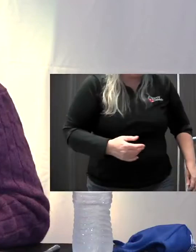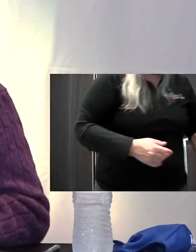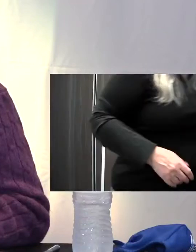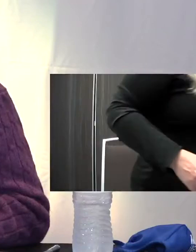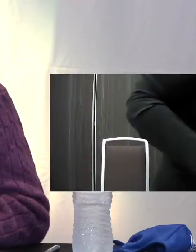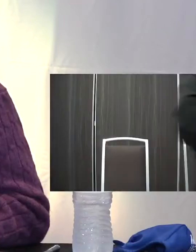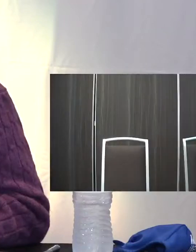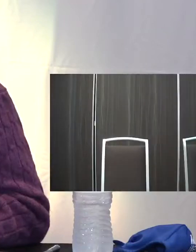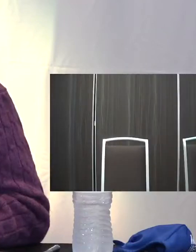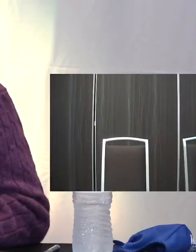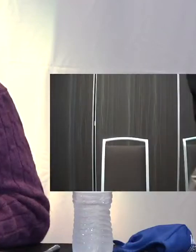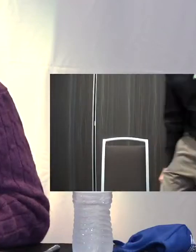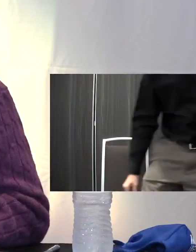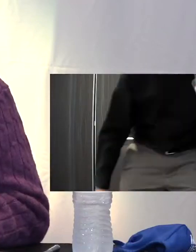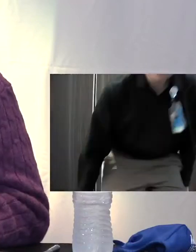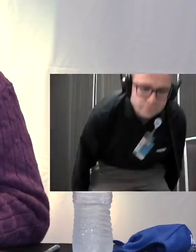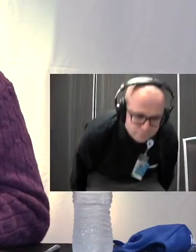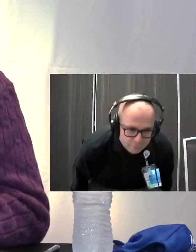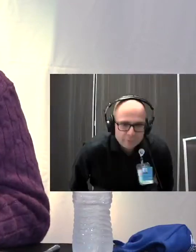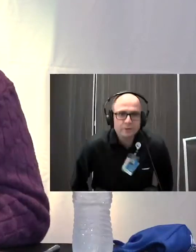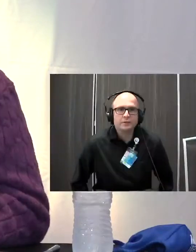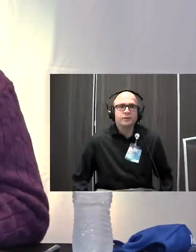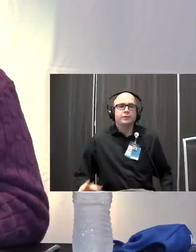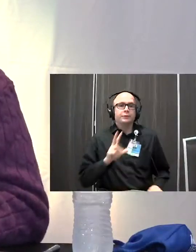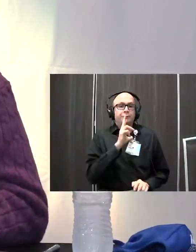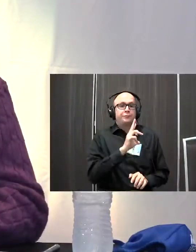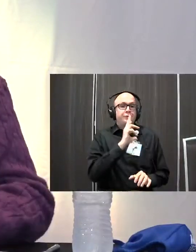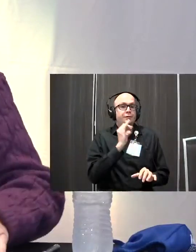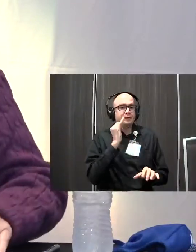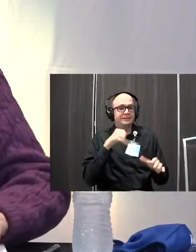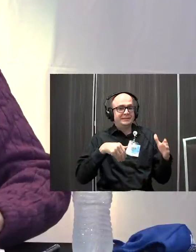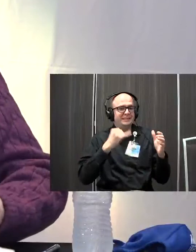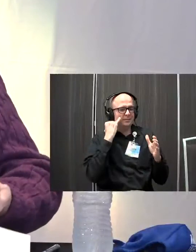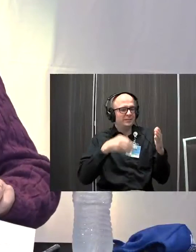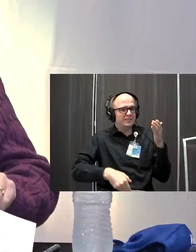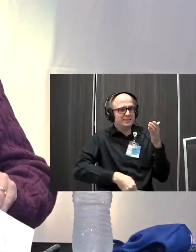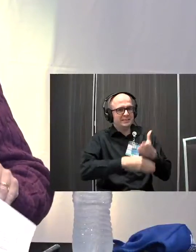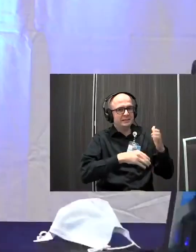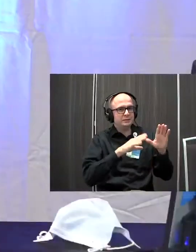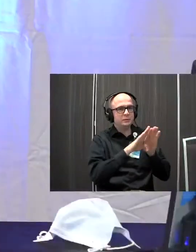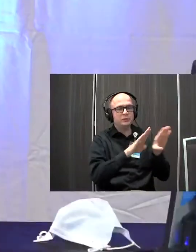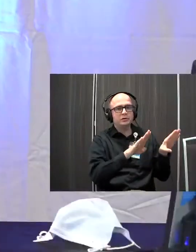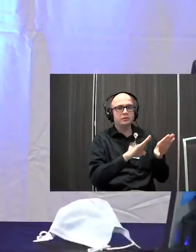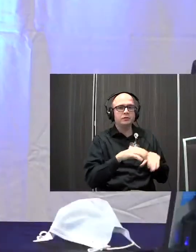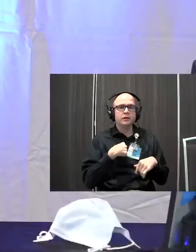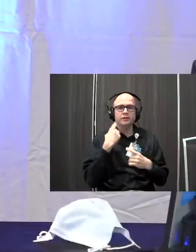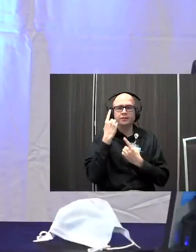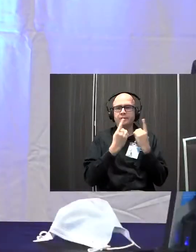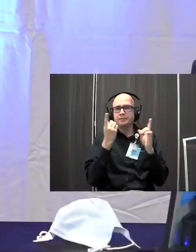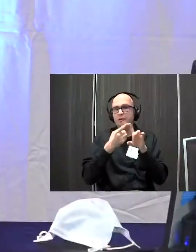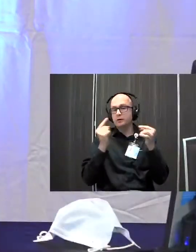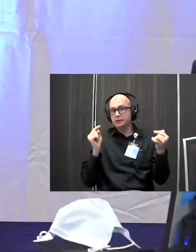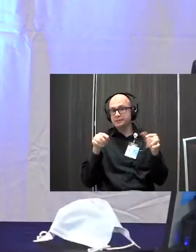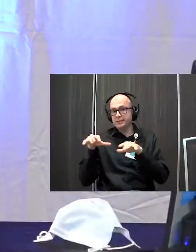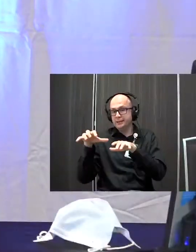for kicking the walls? This is in a three-year-old. So I always try to think about opposite action. So